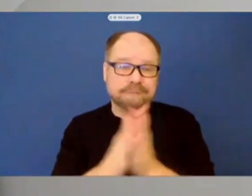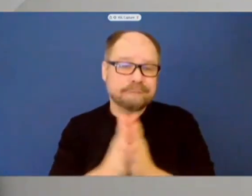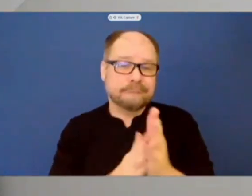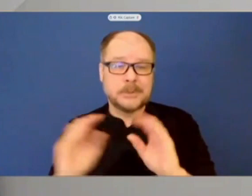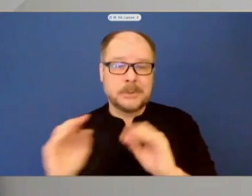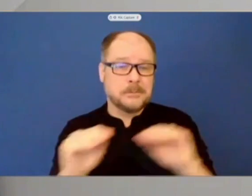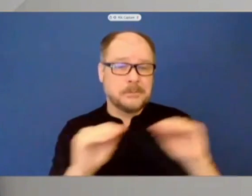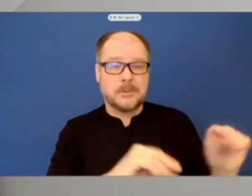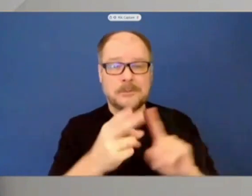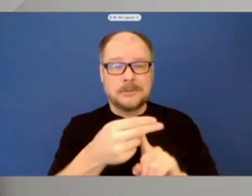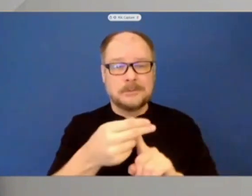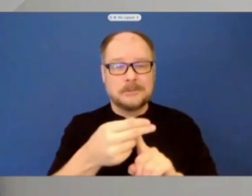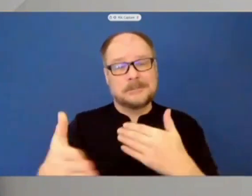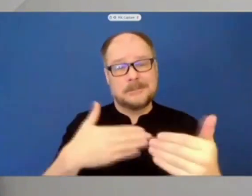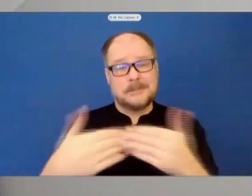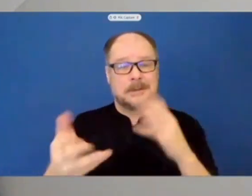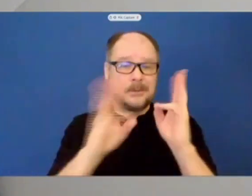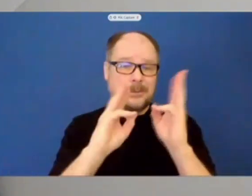of the weather.